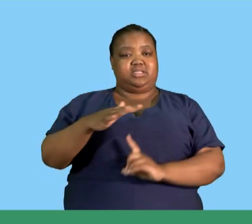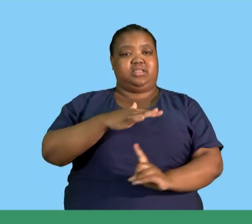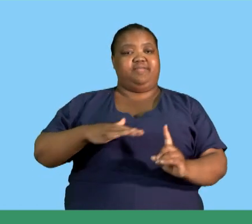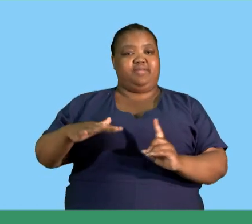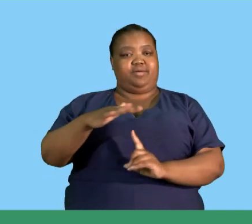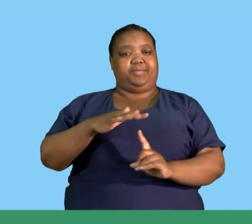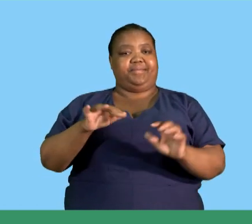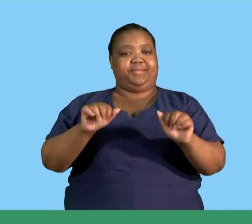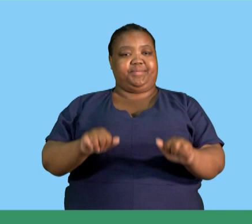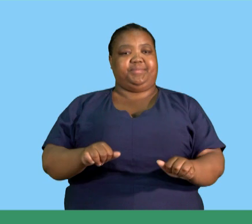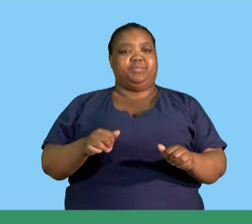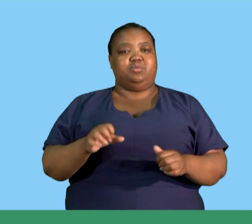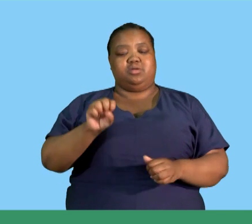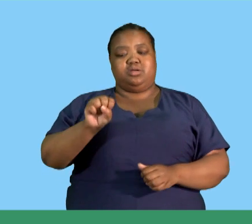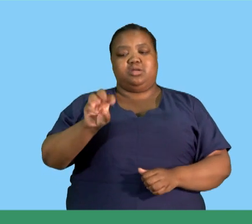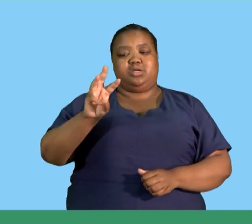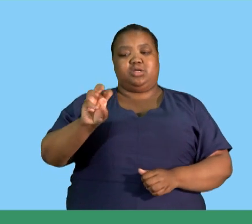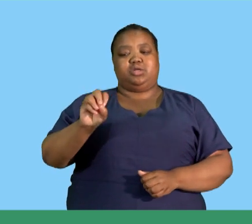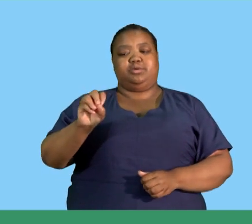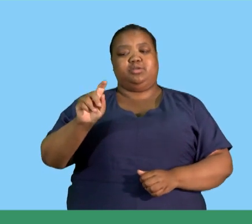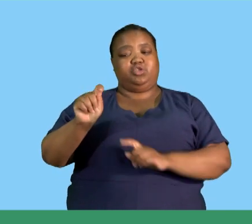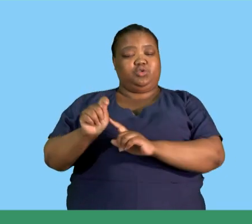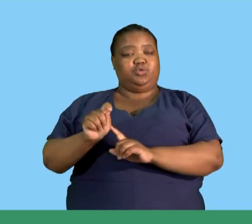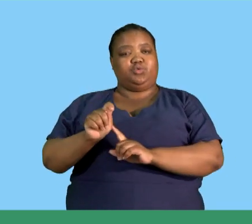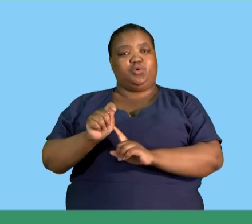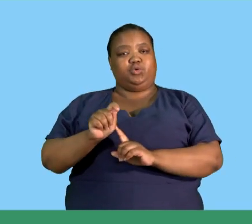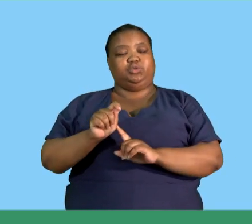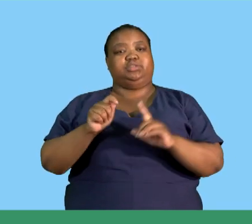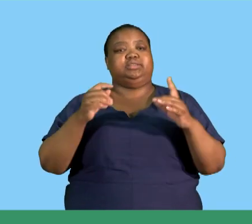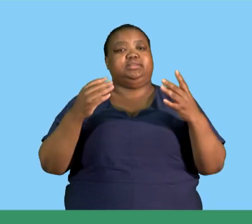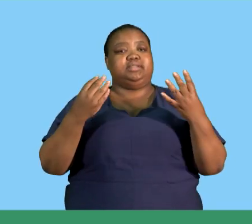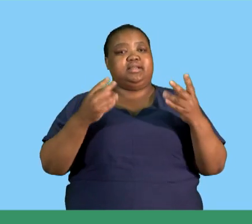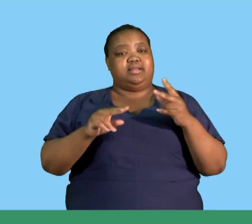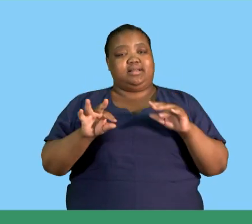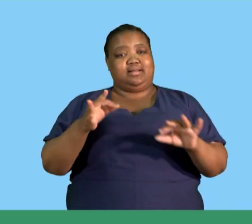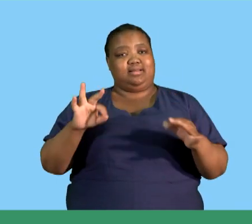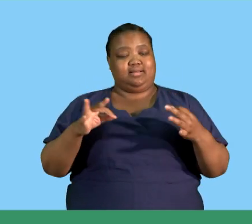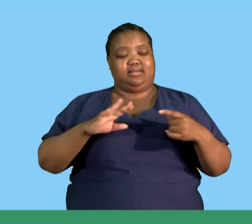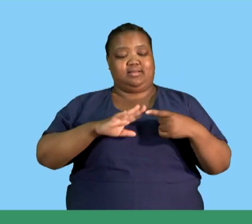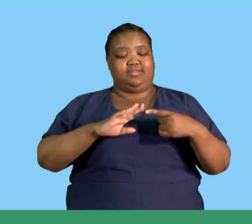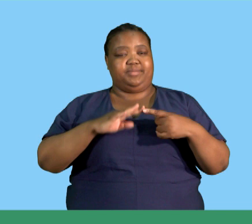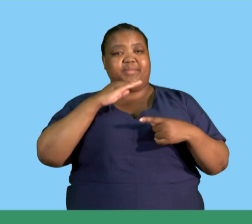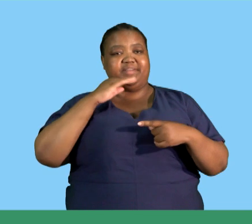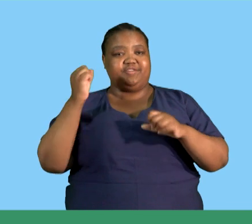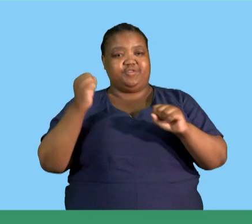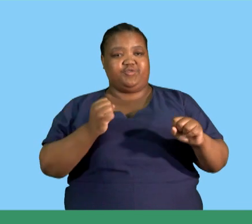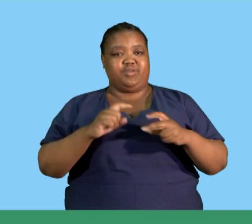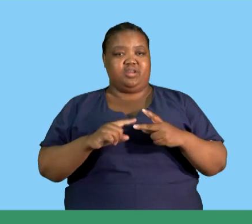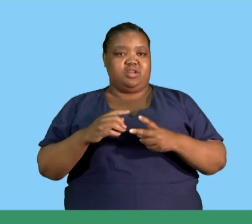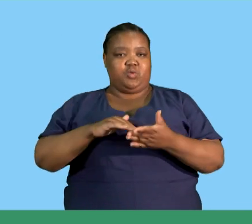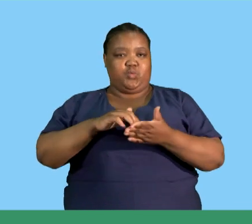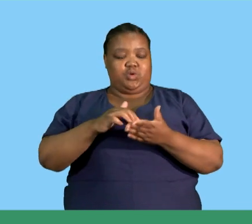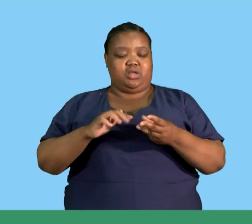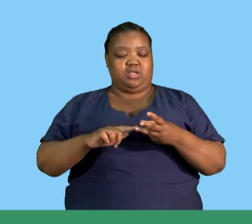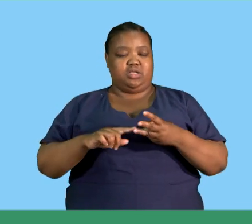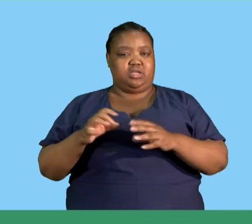market and macro environment of a business. As mentioned, a SWOT analysis is a what? So it's an acronym that stands for strengths,